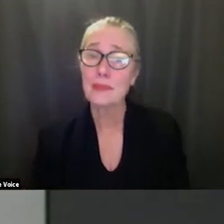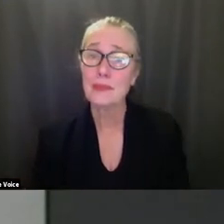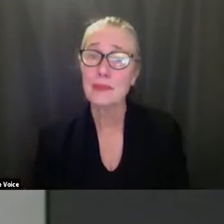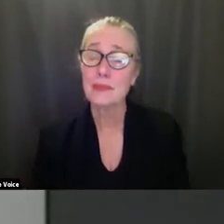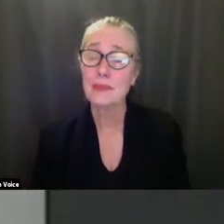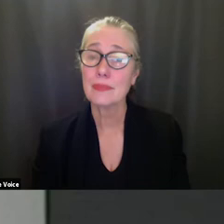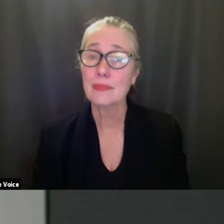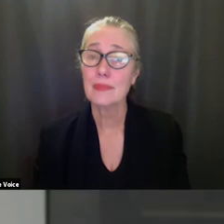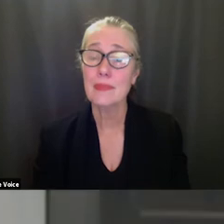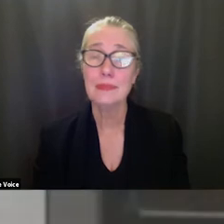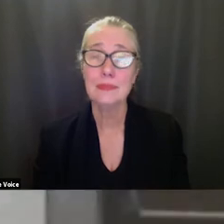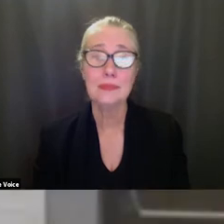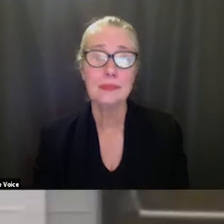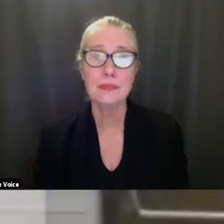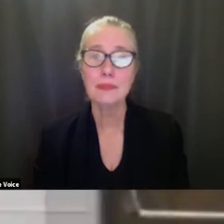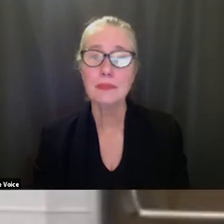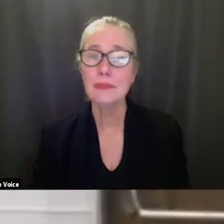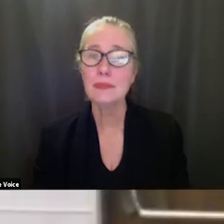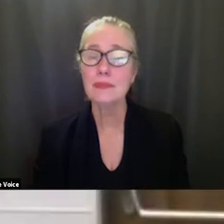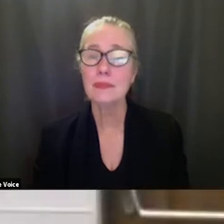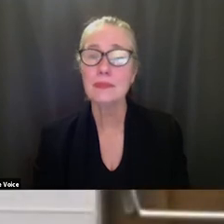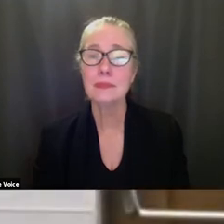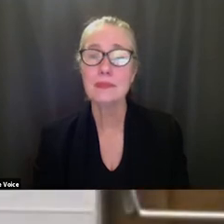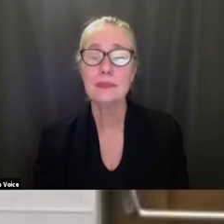that really depends on